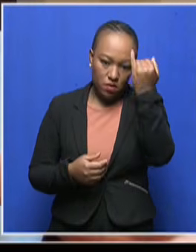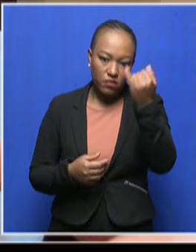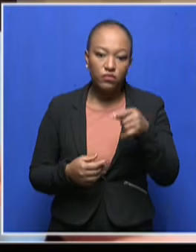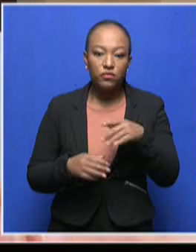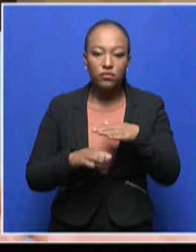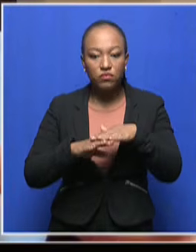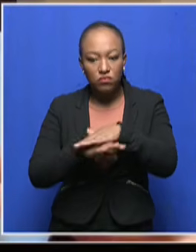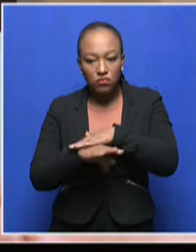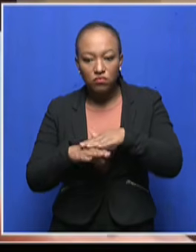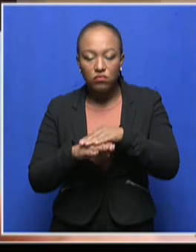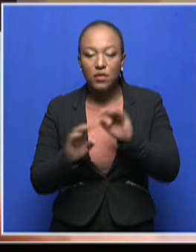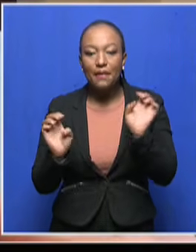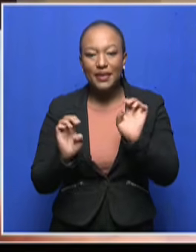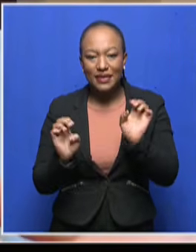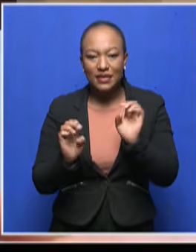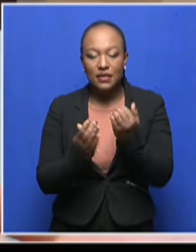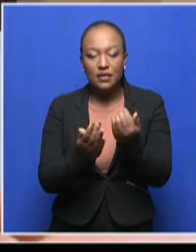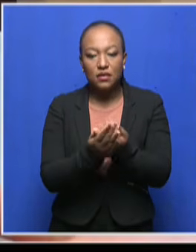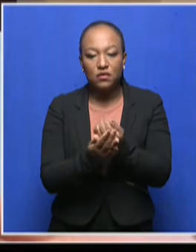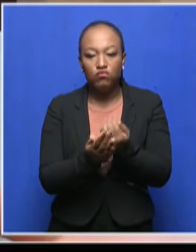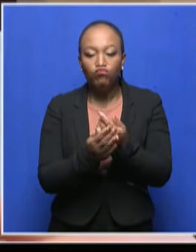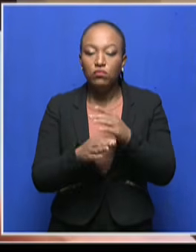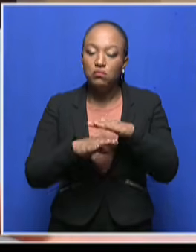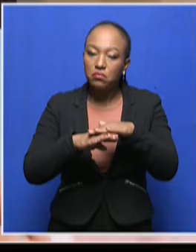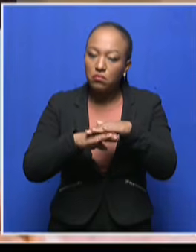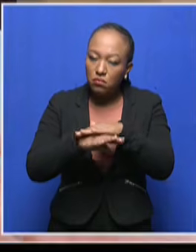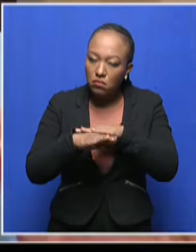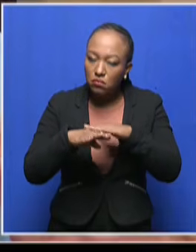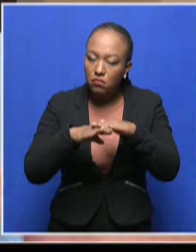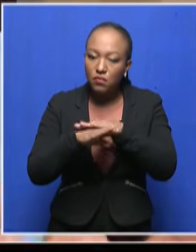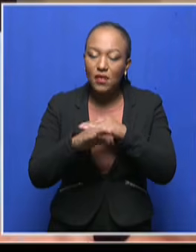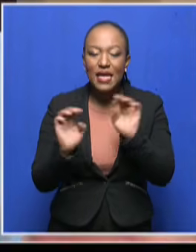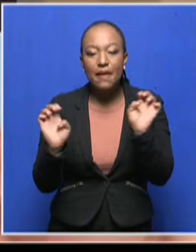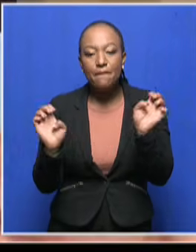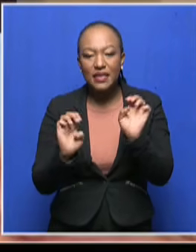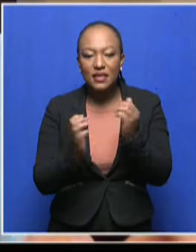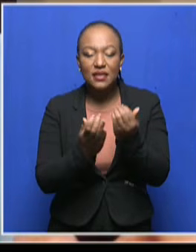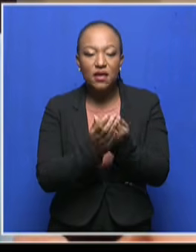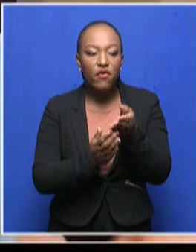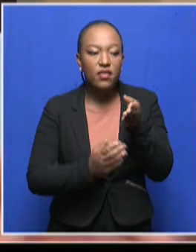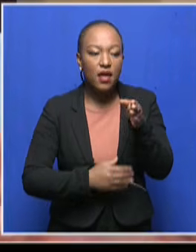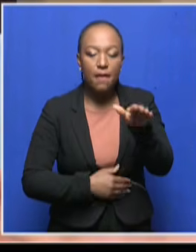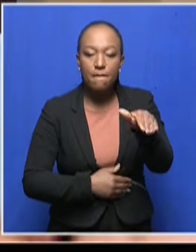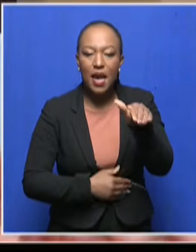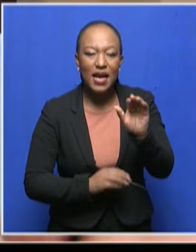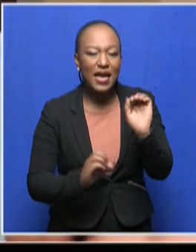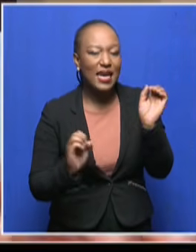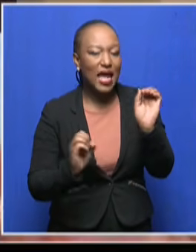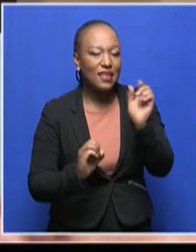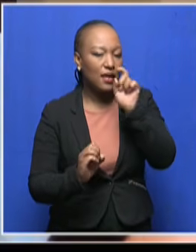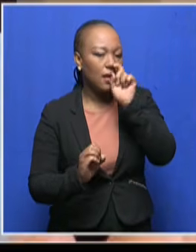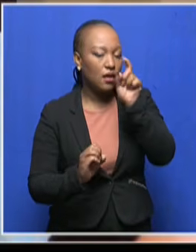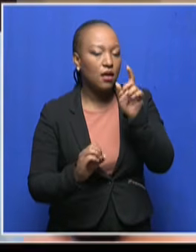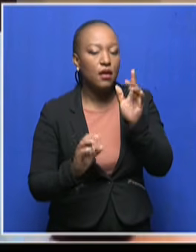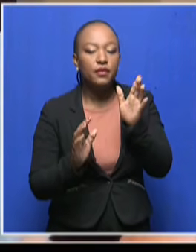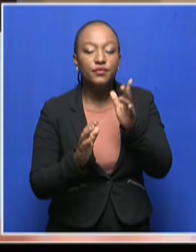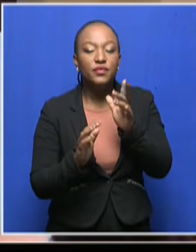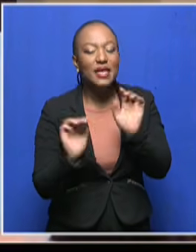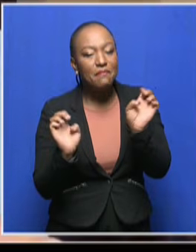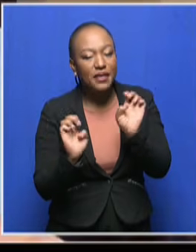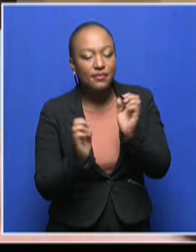just a basic emergency savings. Yeah. Just a basic, something that's at the bank, nothing fancy, just literally an